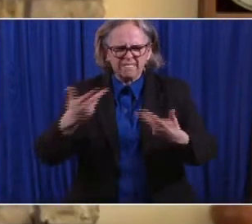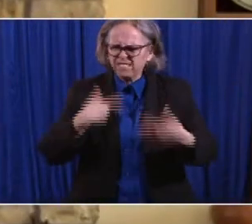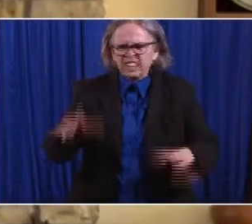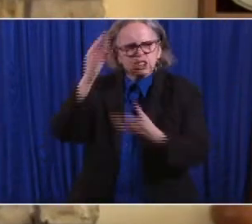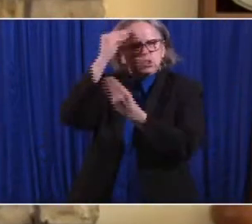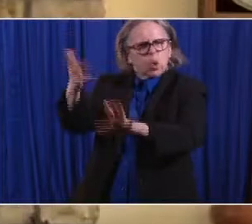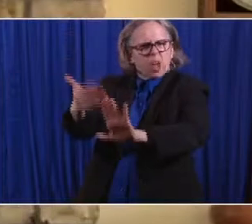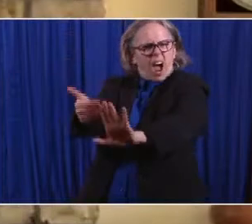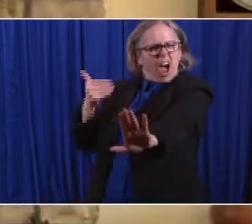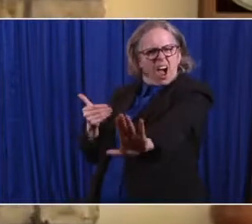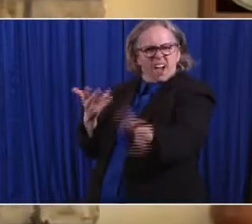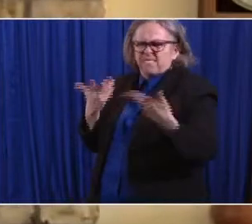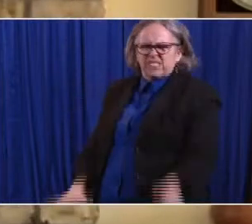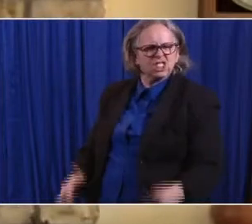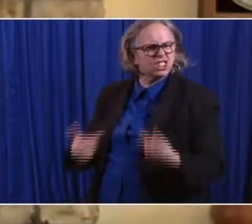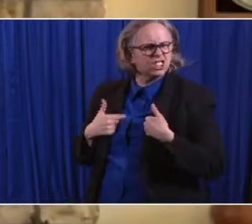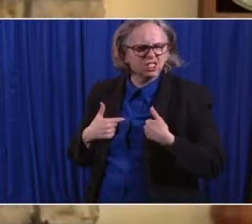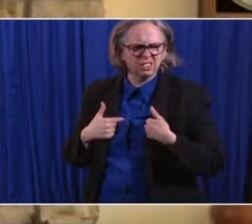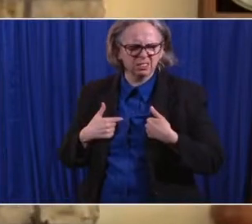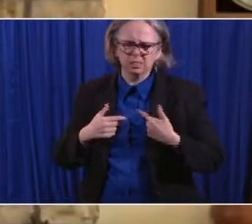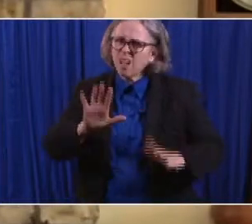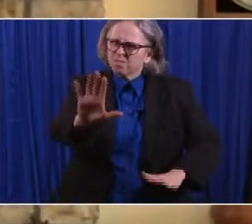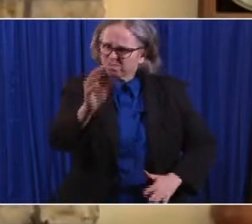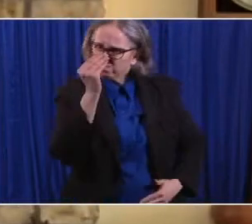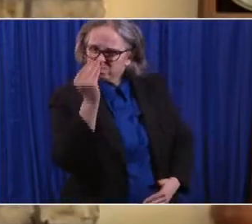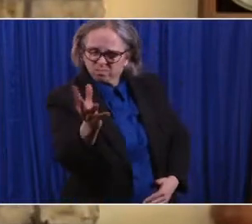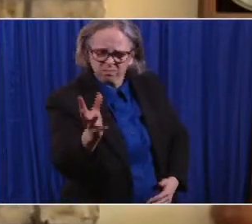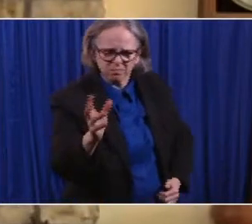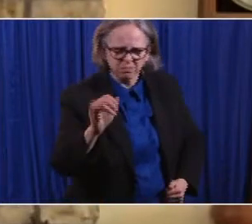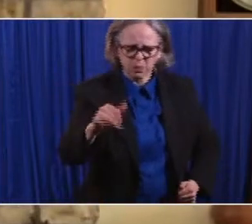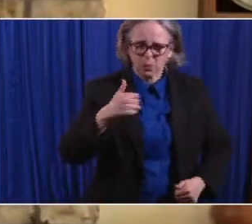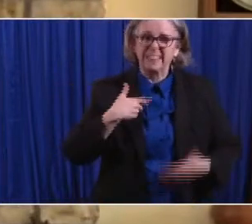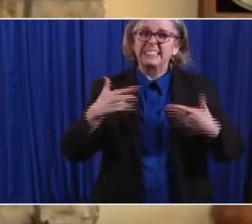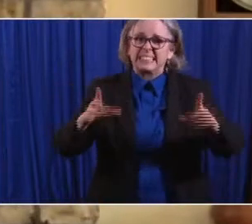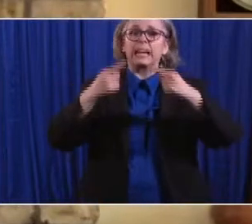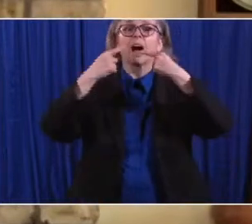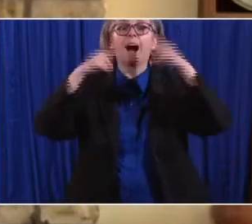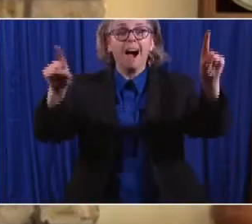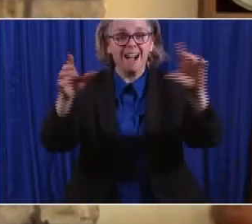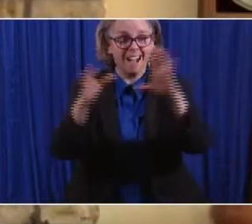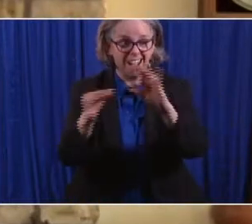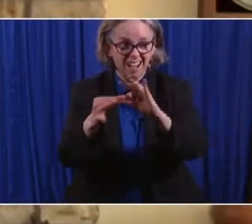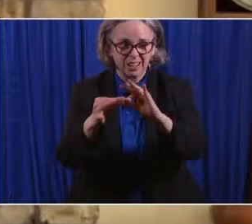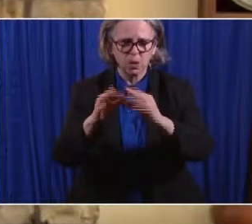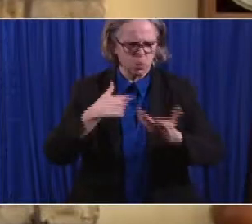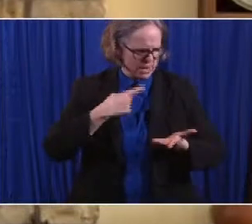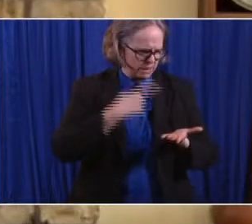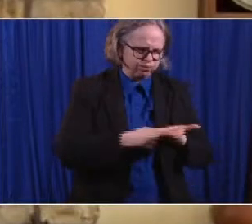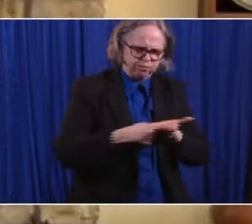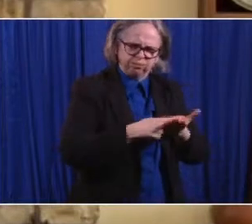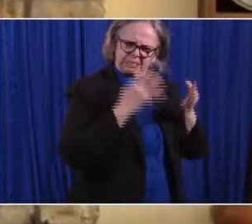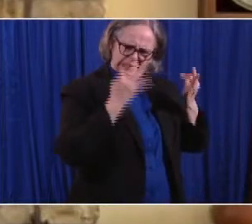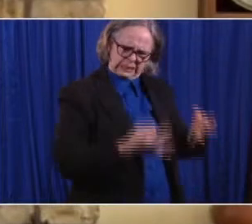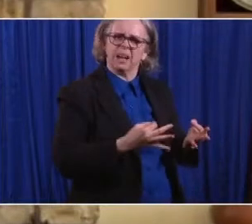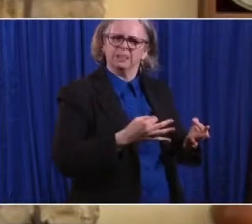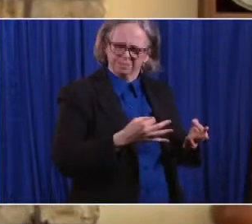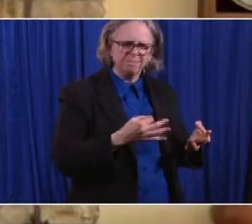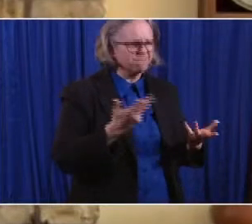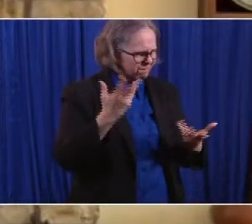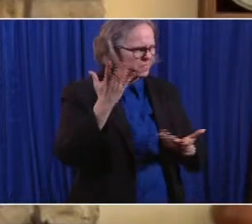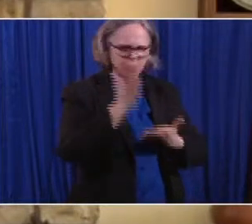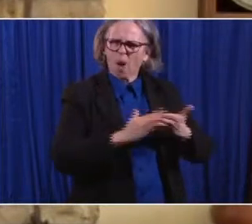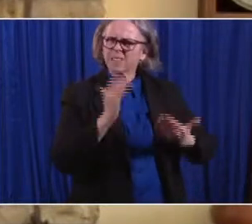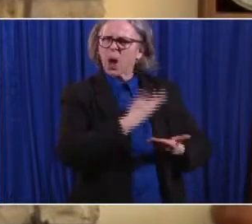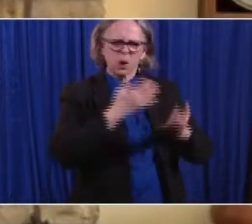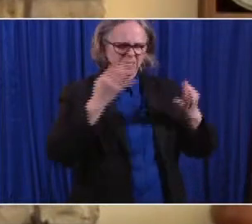decision-making in regard to announcing it today, but it going into effect on Thursday, was how long is it going to